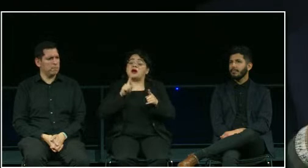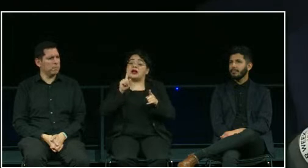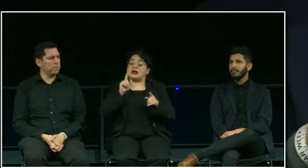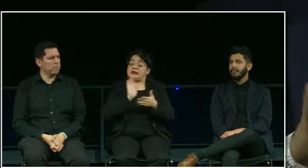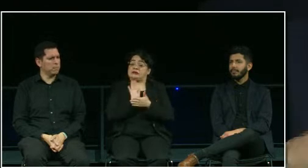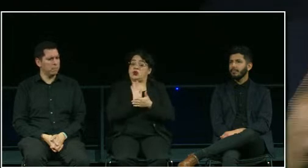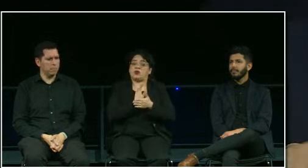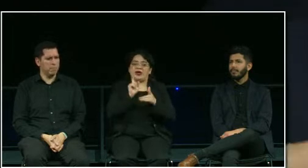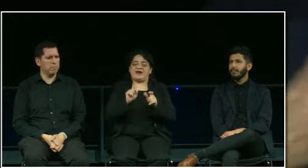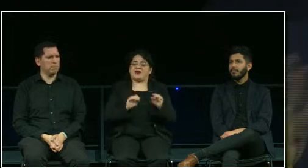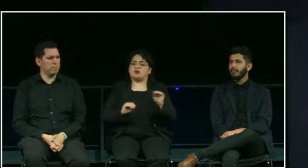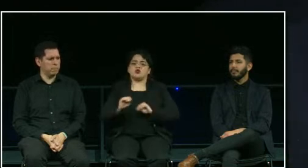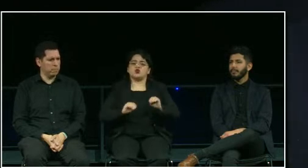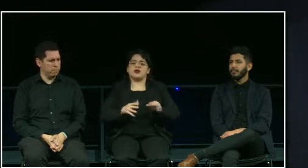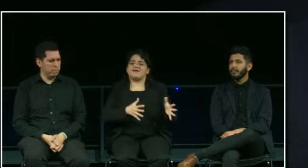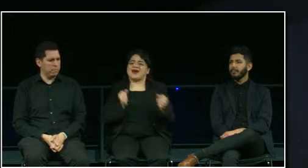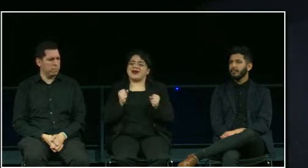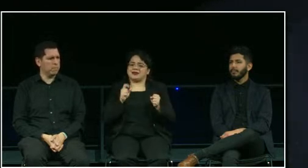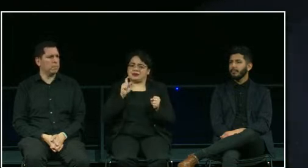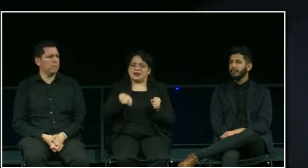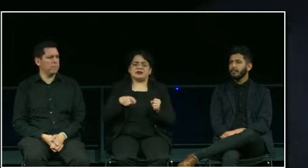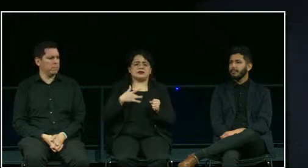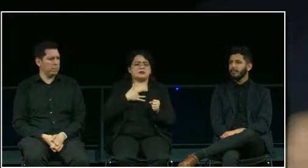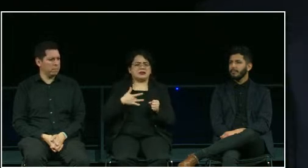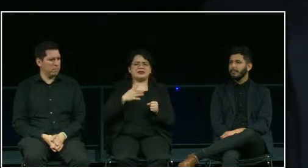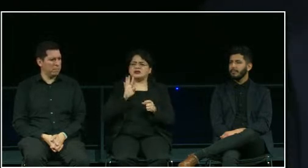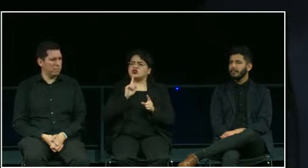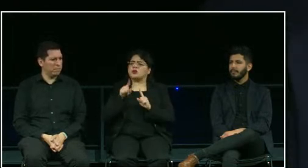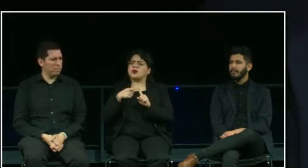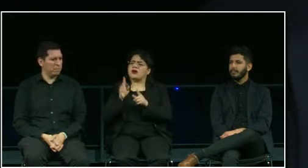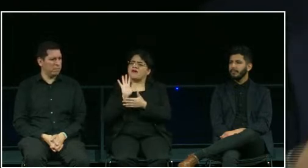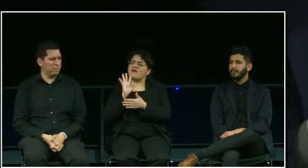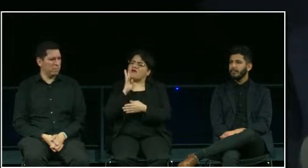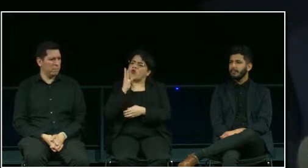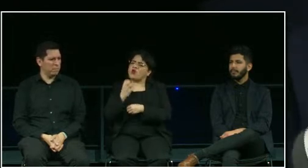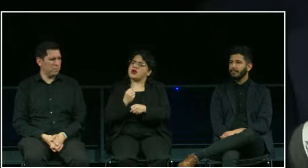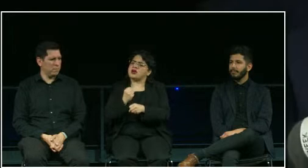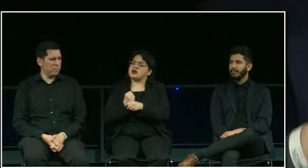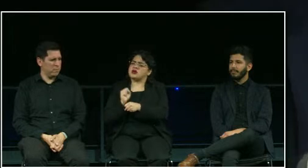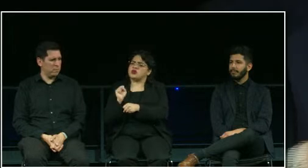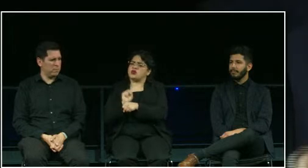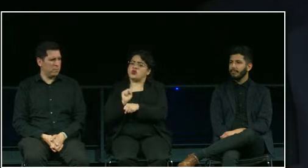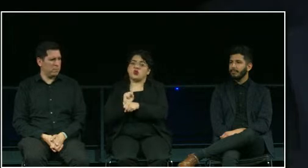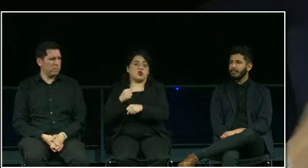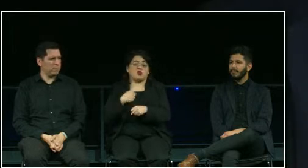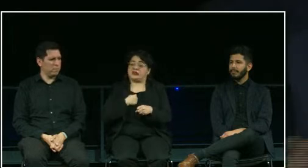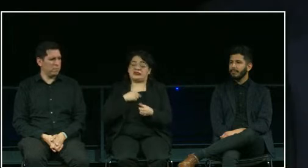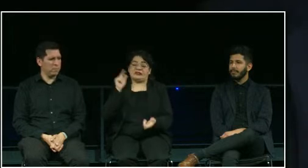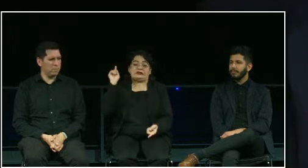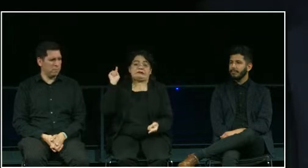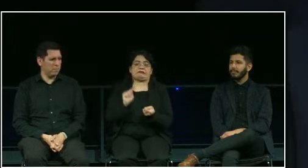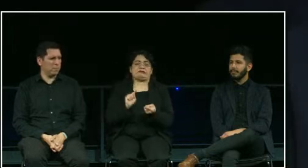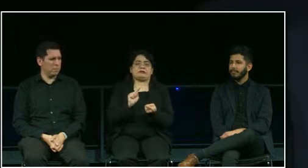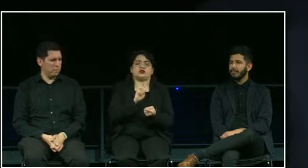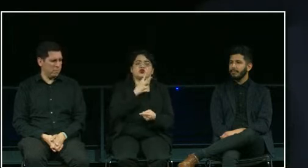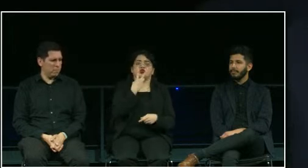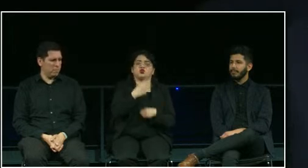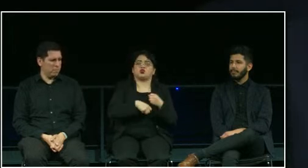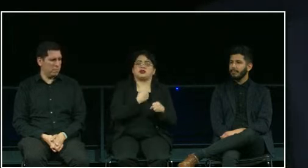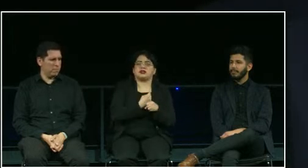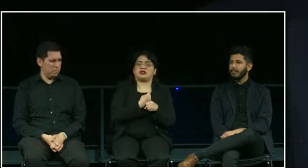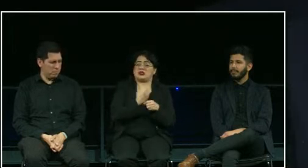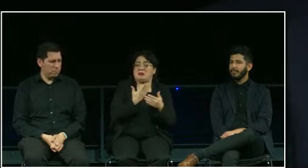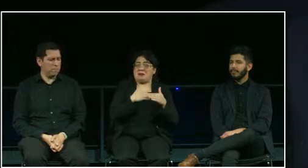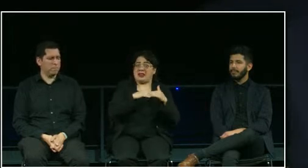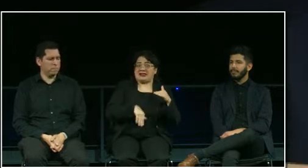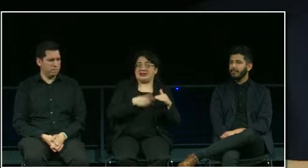movie. People talk about typically there's, I don't know, 4 years that you have to make a movie. We came on a movie, we had less than half that time.